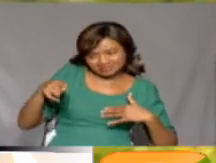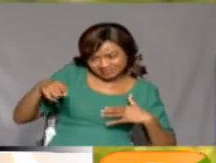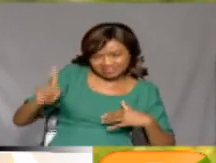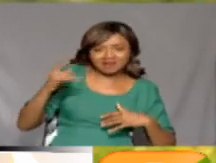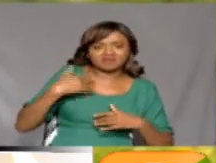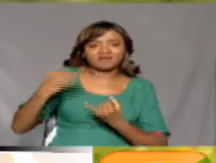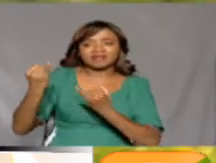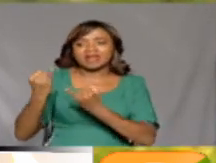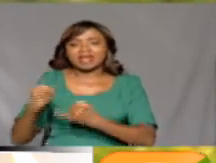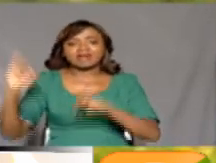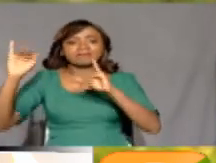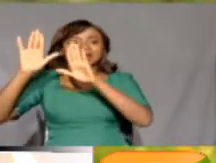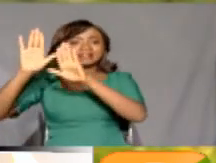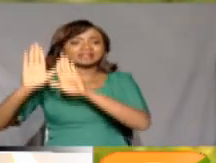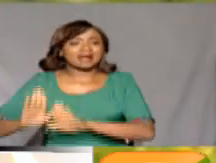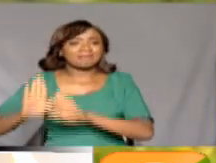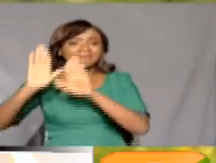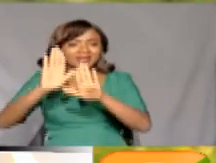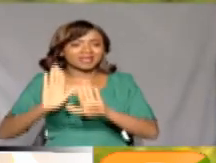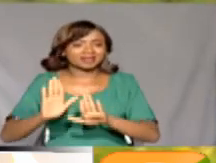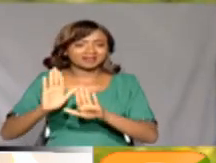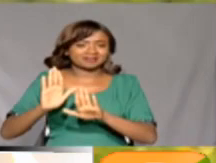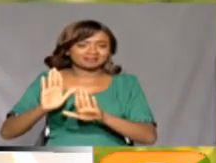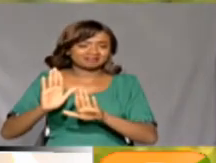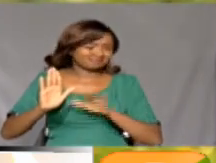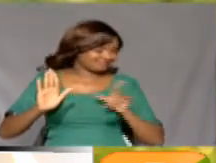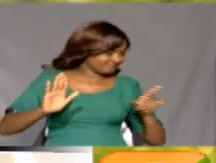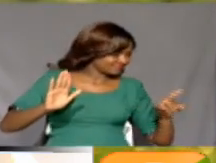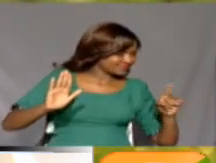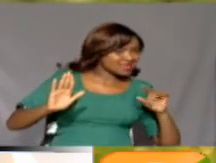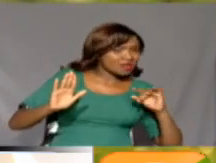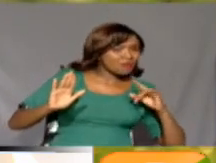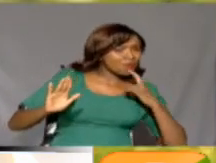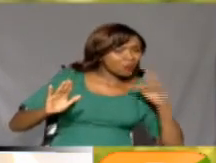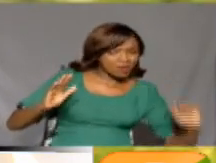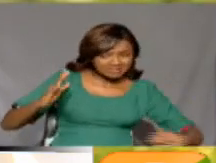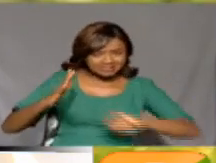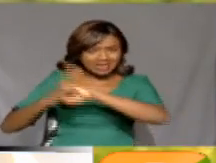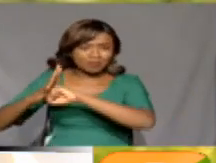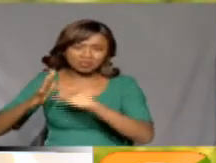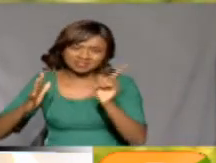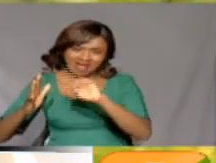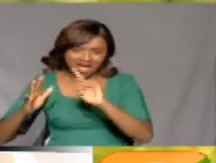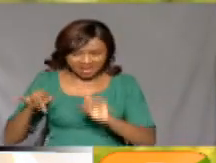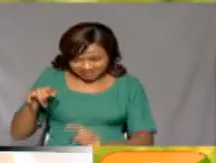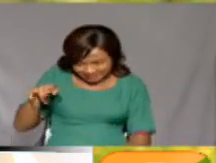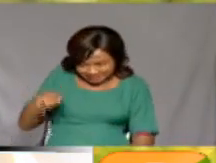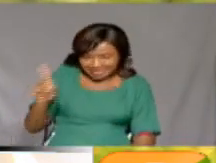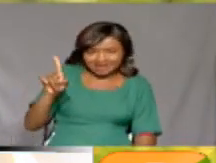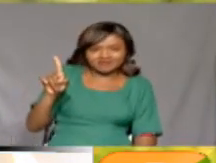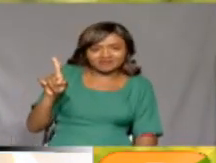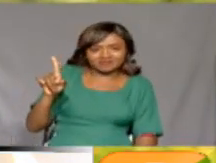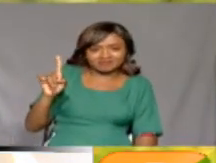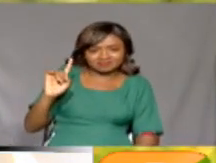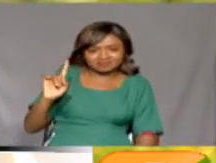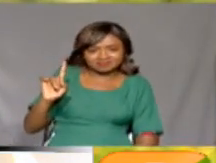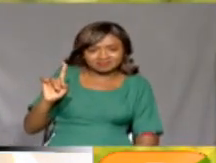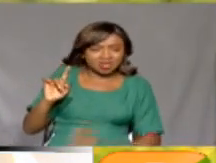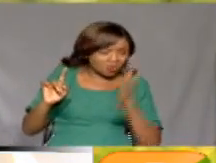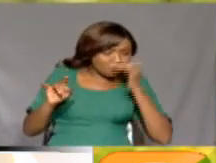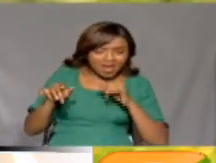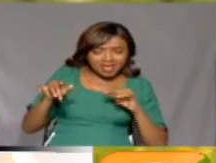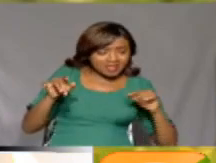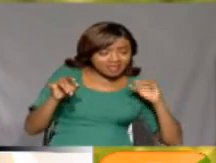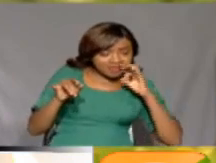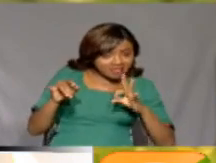not necessarily chaperoned by him. Yeah? Because, you know, it was hurting him